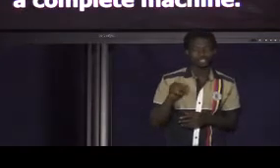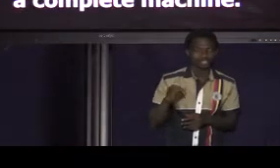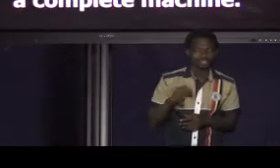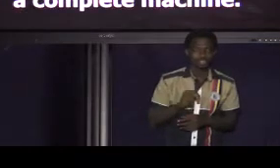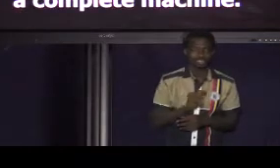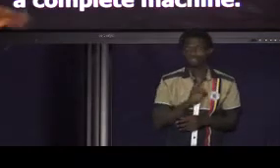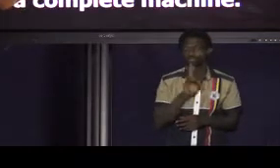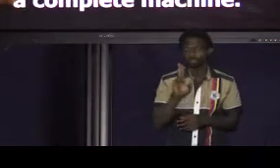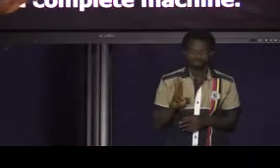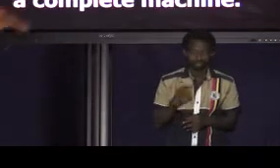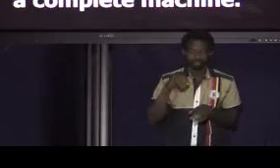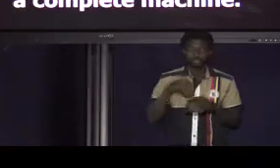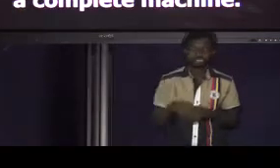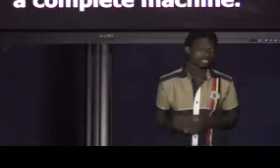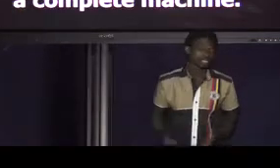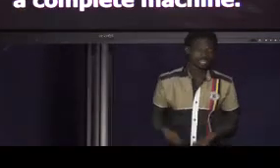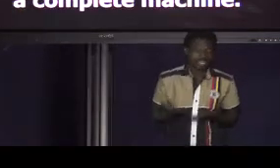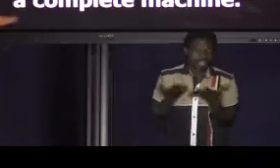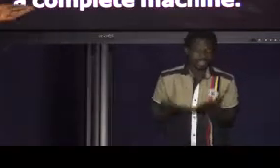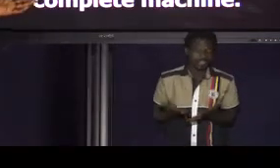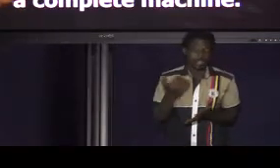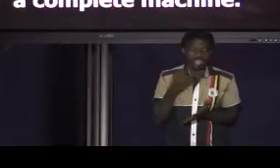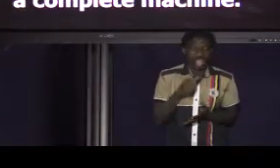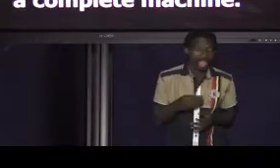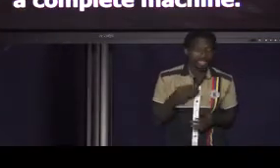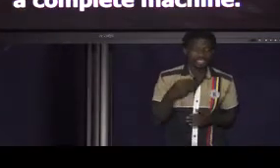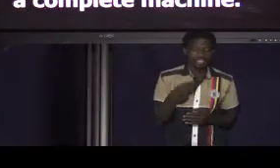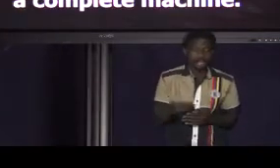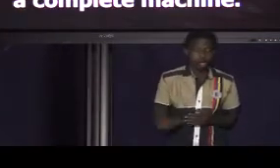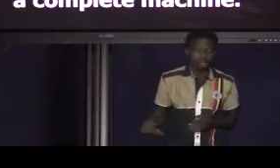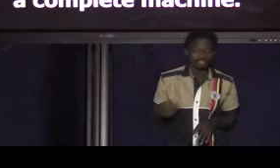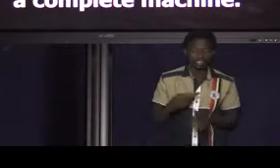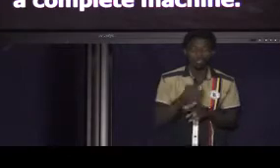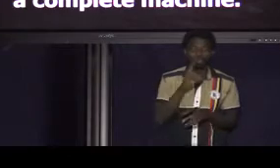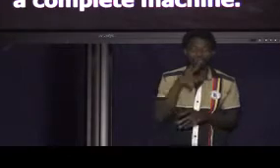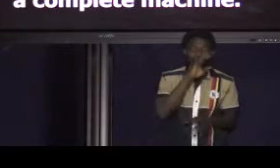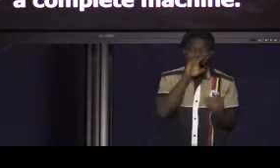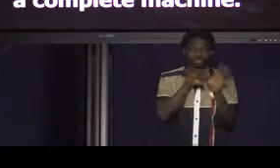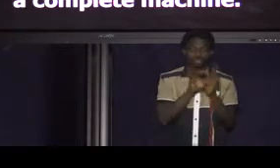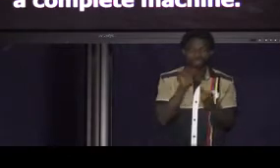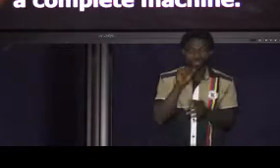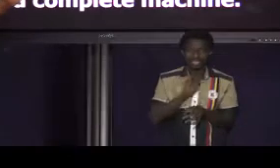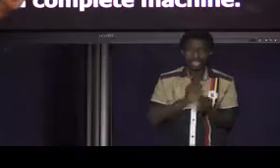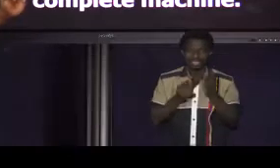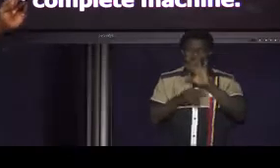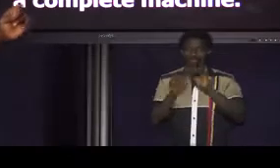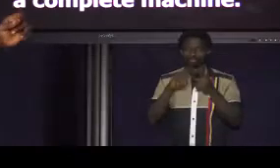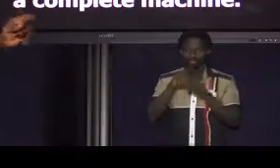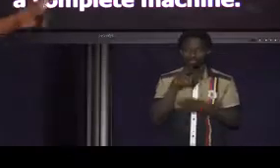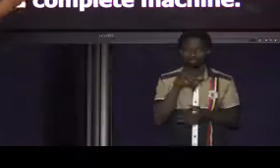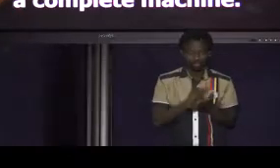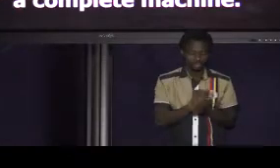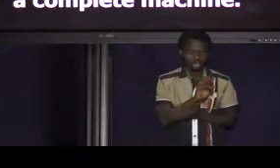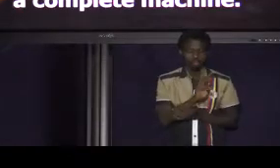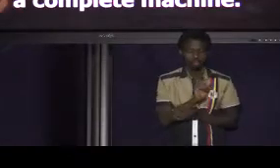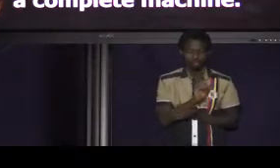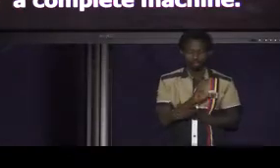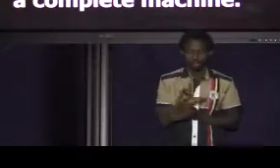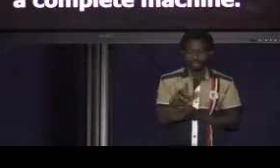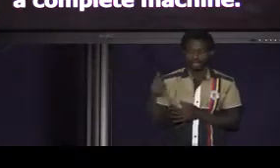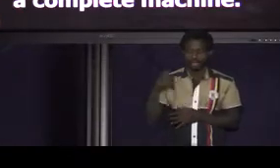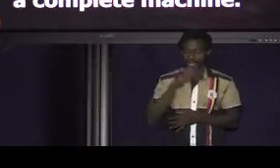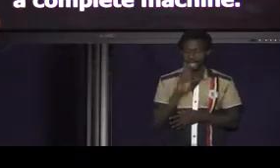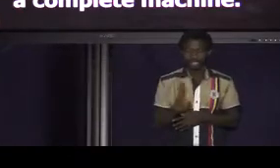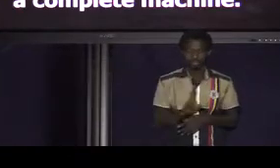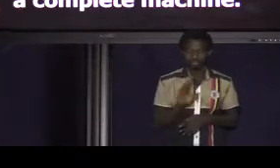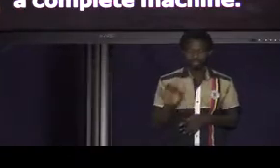in lifting any object. From the two pictures I showed to you, you know that well, we were using pulley